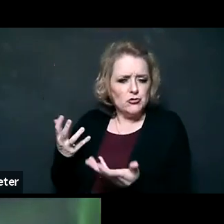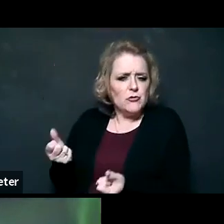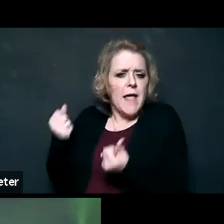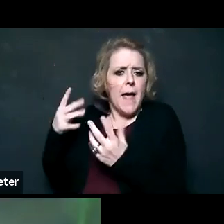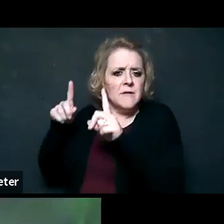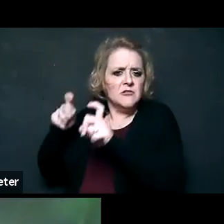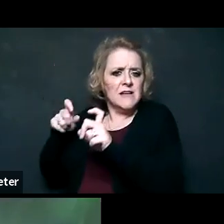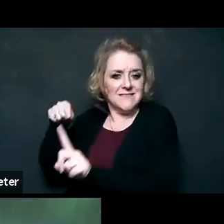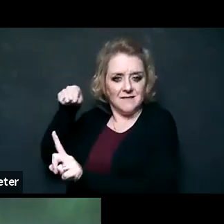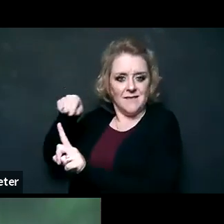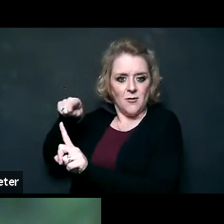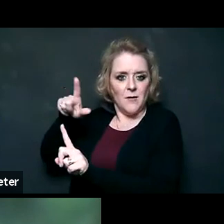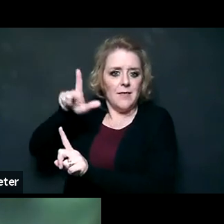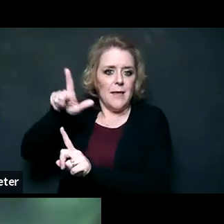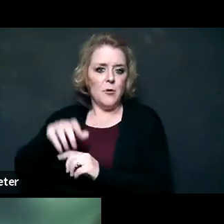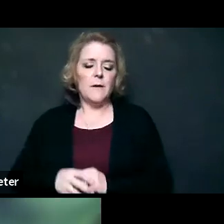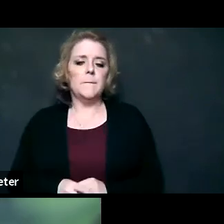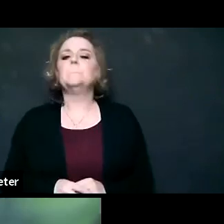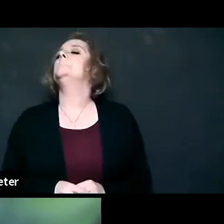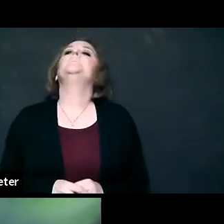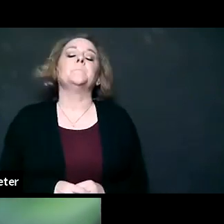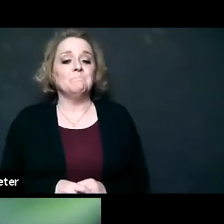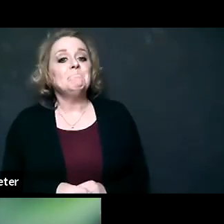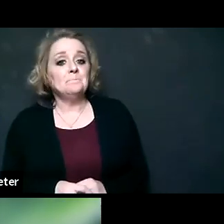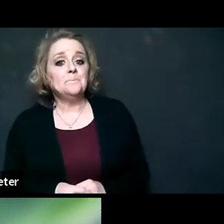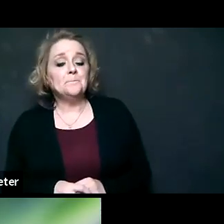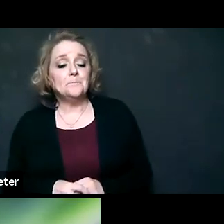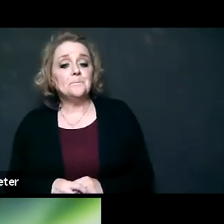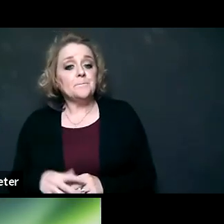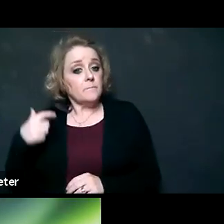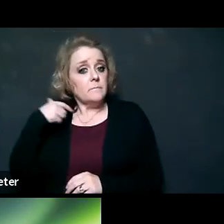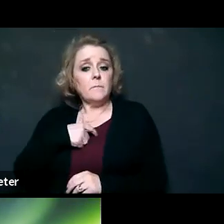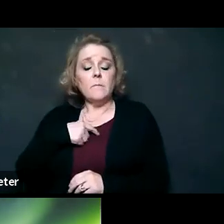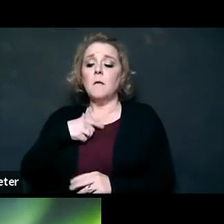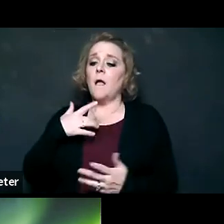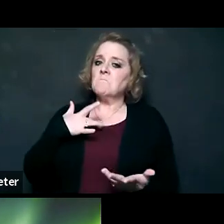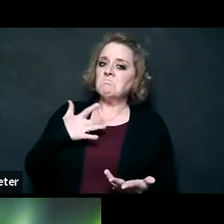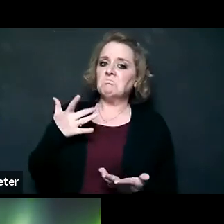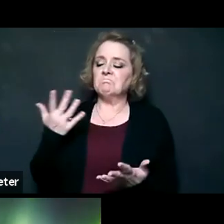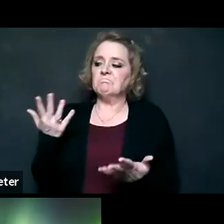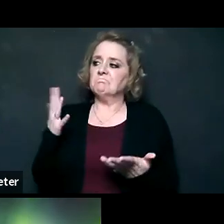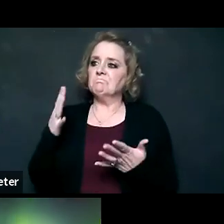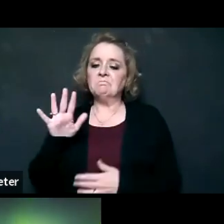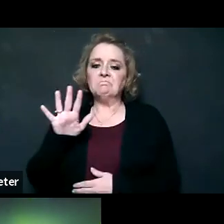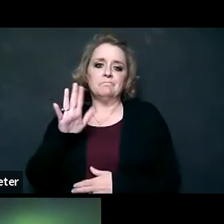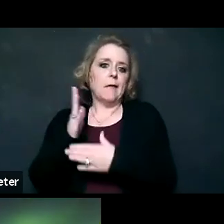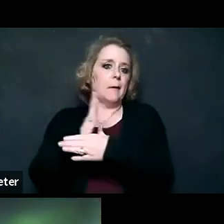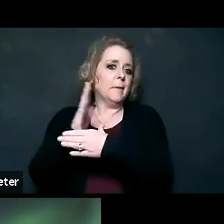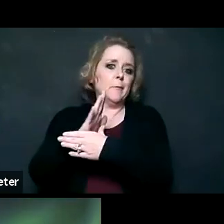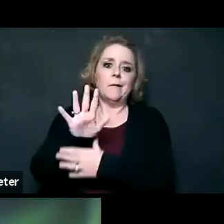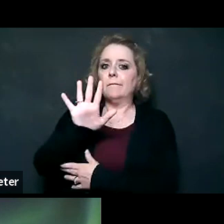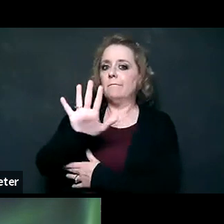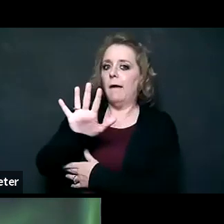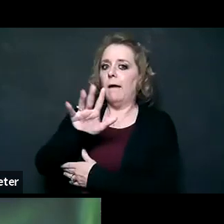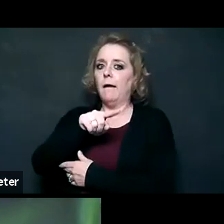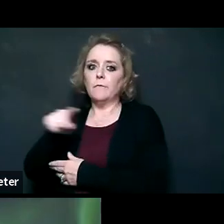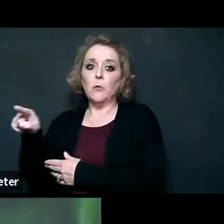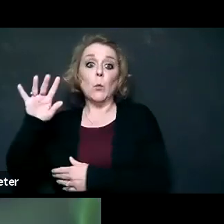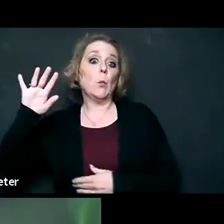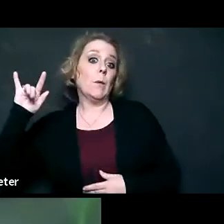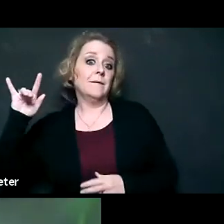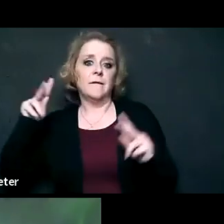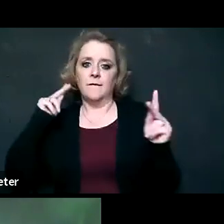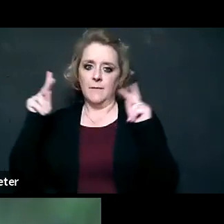at Patterson Library, please. Yeah, we're seeing anywhere between 5 to 25 individuals being seen at